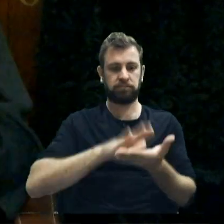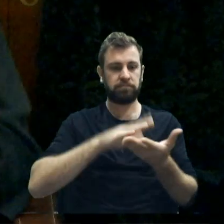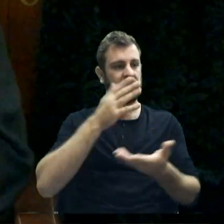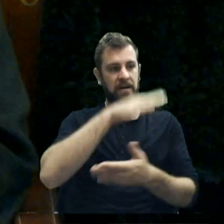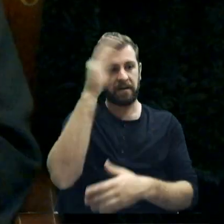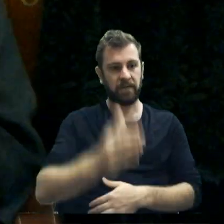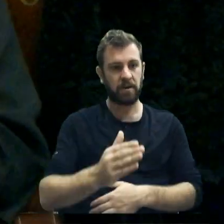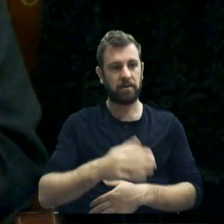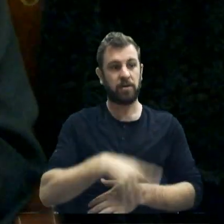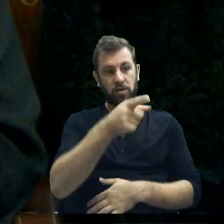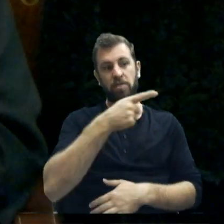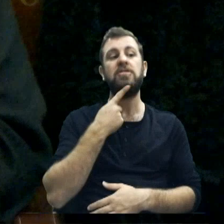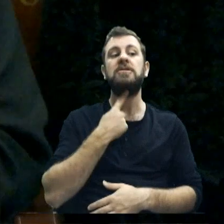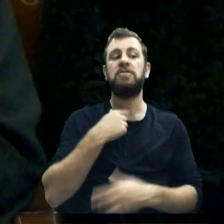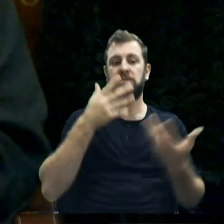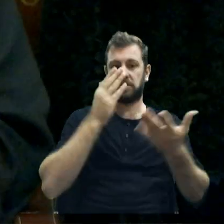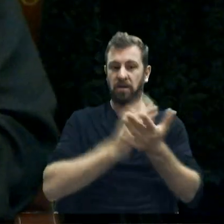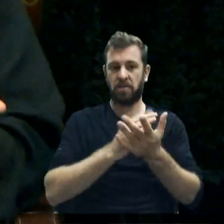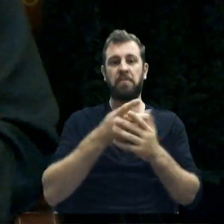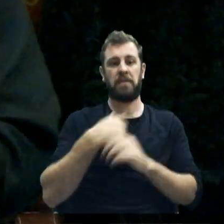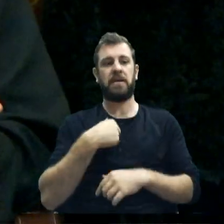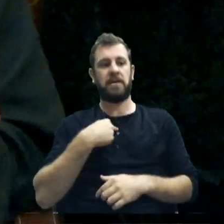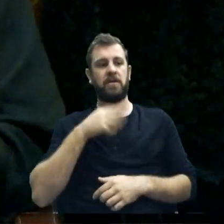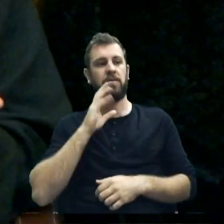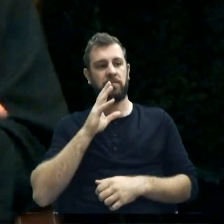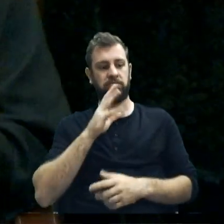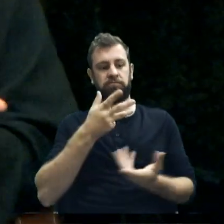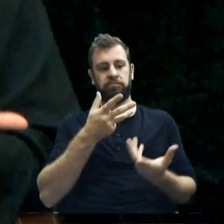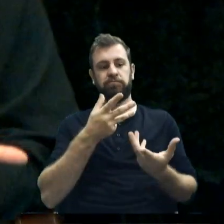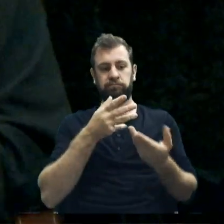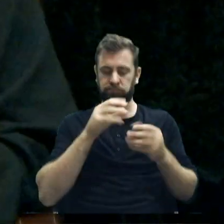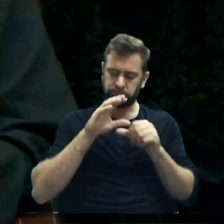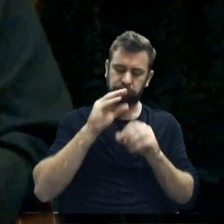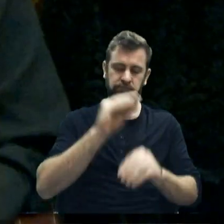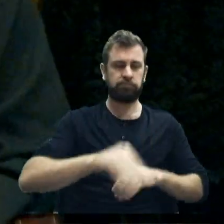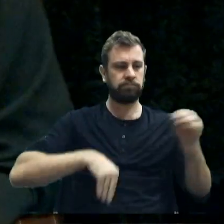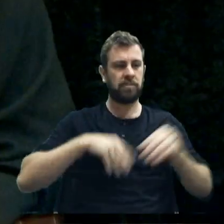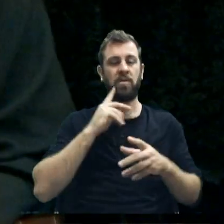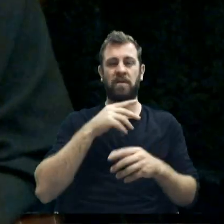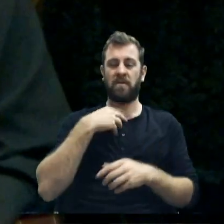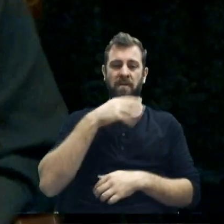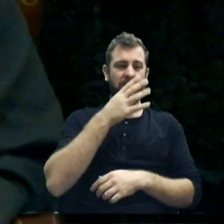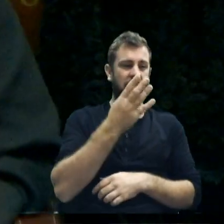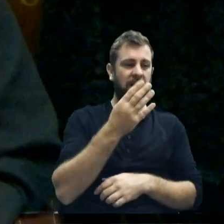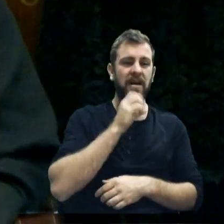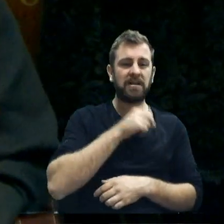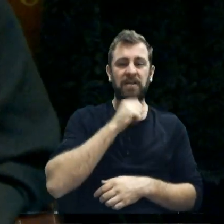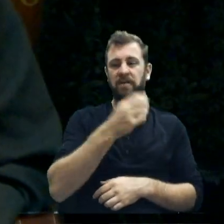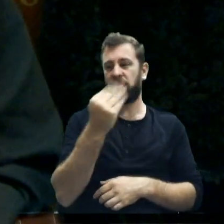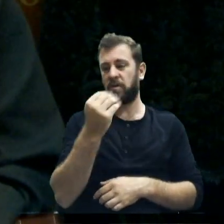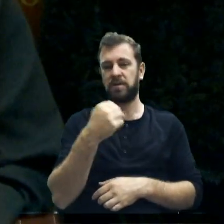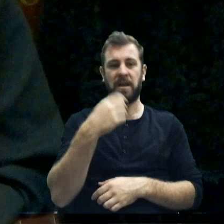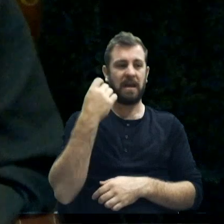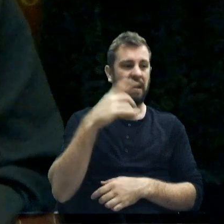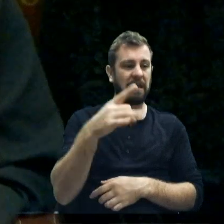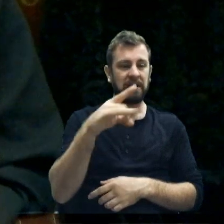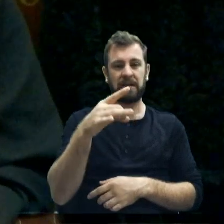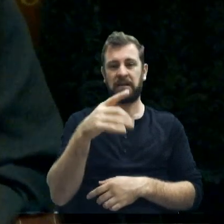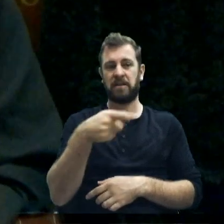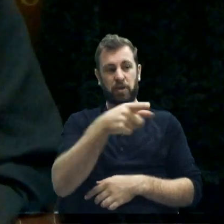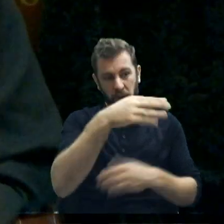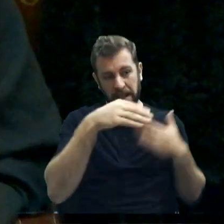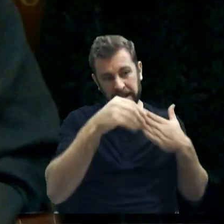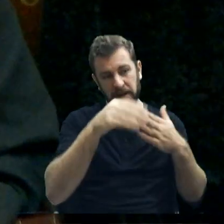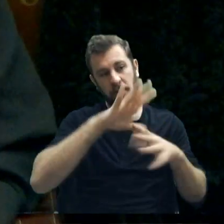And we begin that process from when the kid is 10, 12, 14, 18. Put it in his head, you are the leader of your